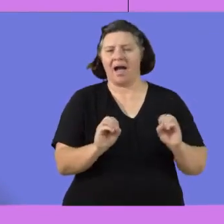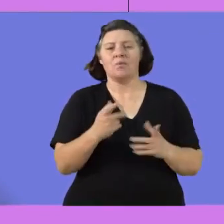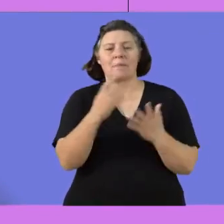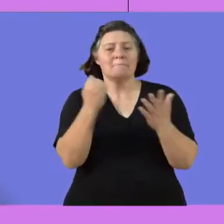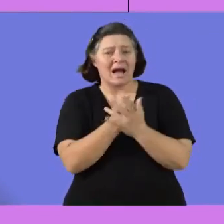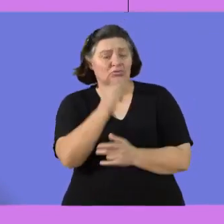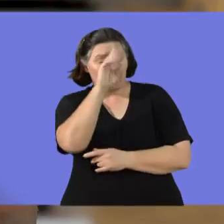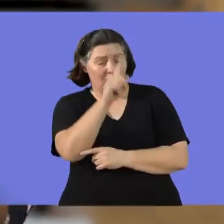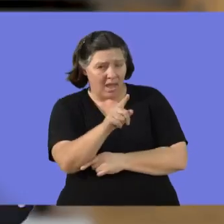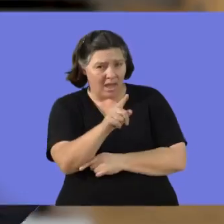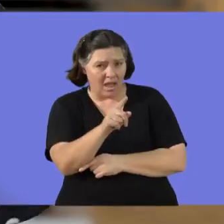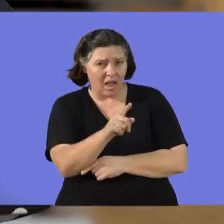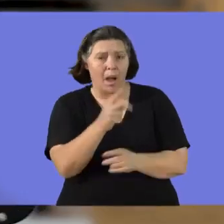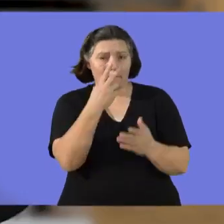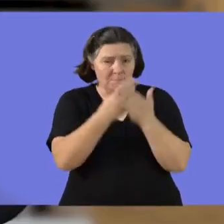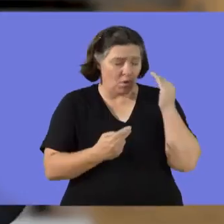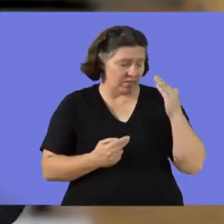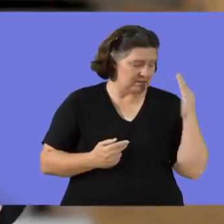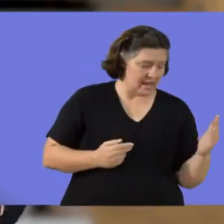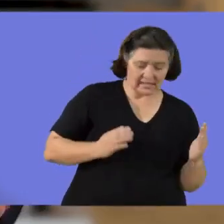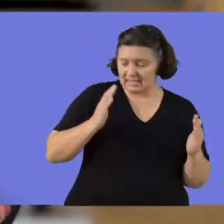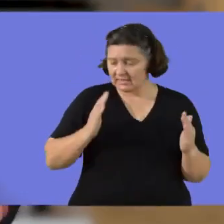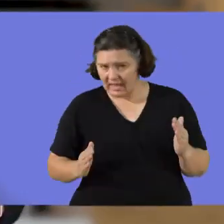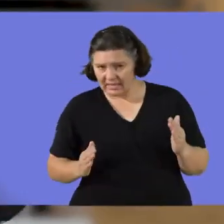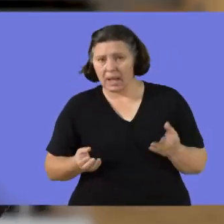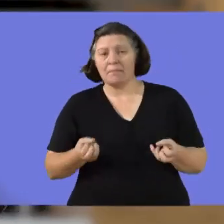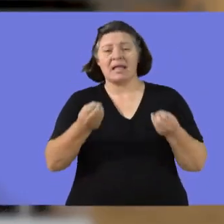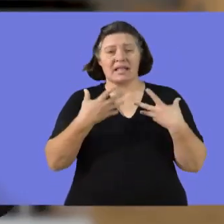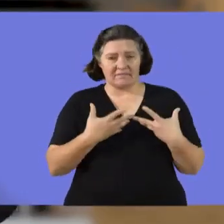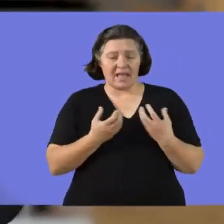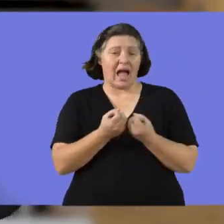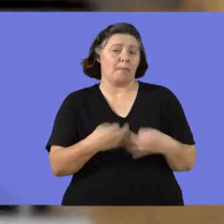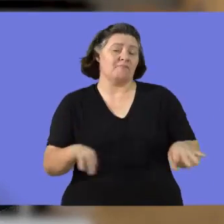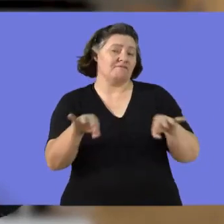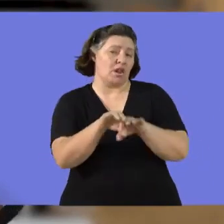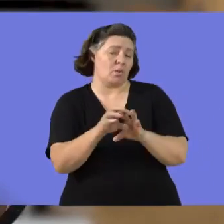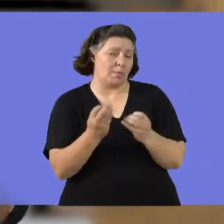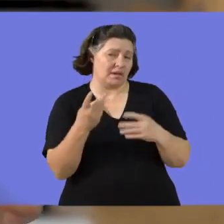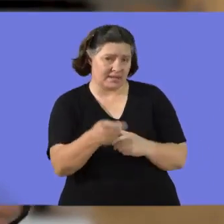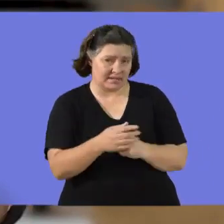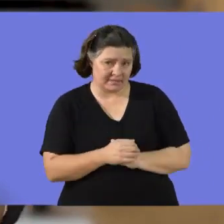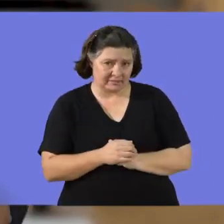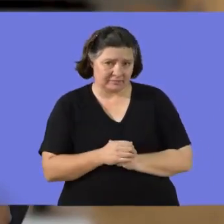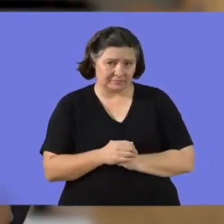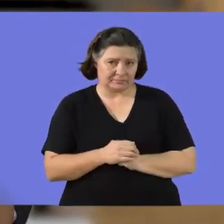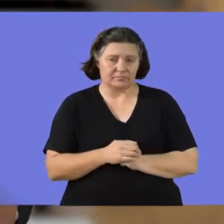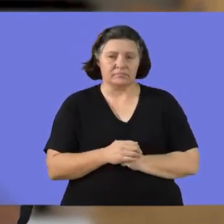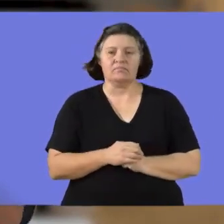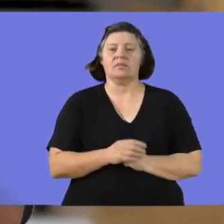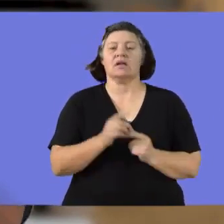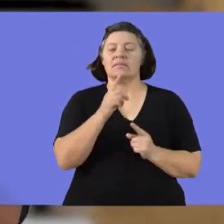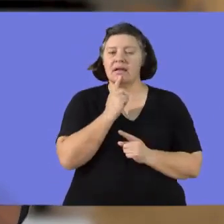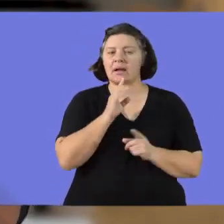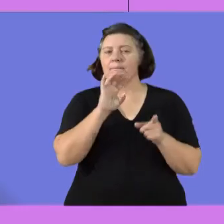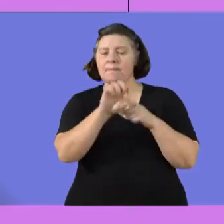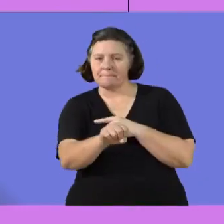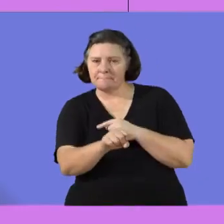same, you must remember to multiply both sides by the given value. And number